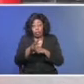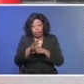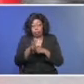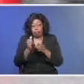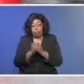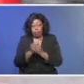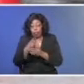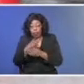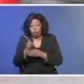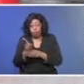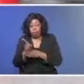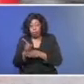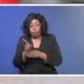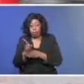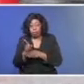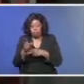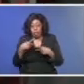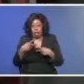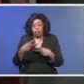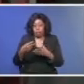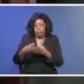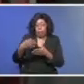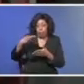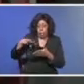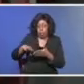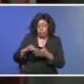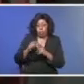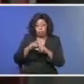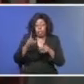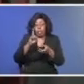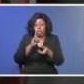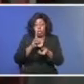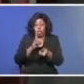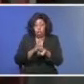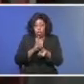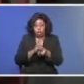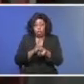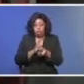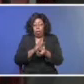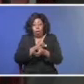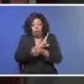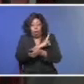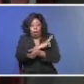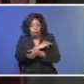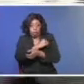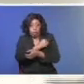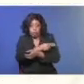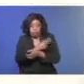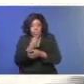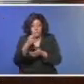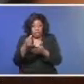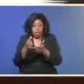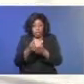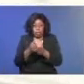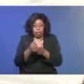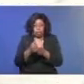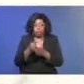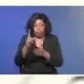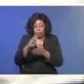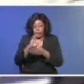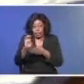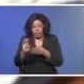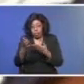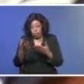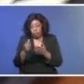on the run, it does have its benefits. But as Doctors Hospital CEO Dr. Charles Diggers sees it, here's where that